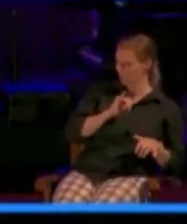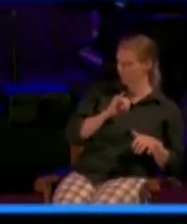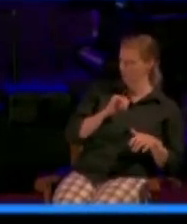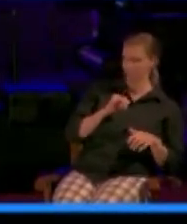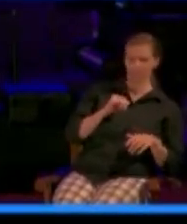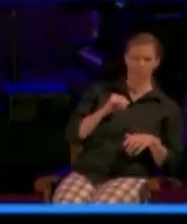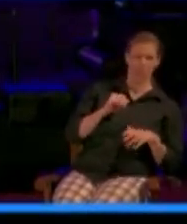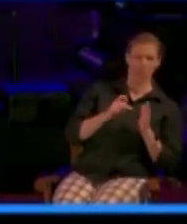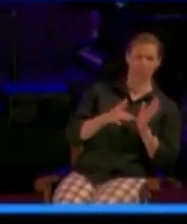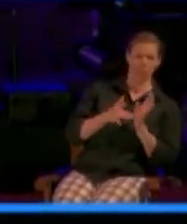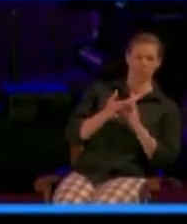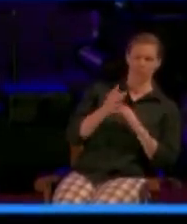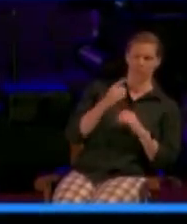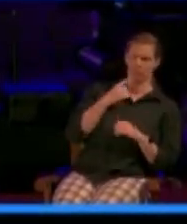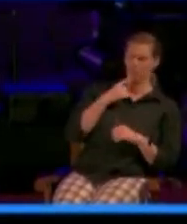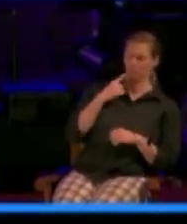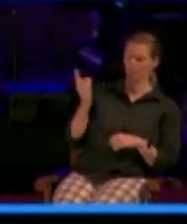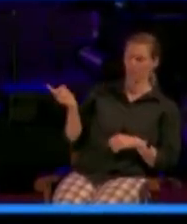sell everything?